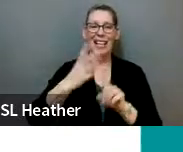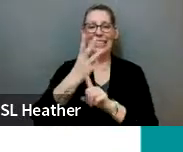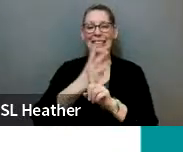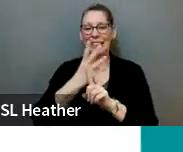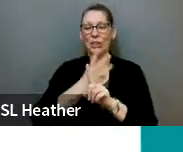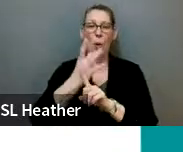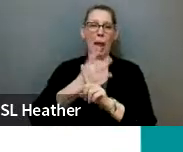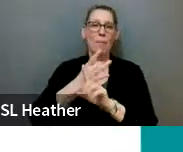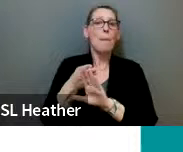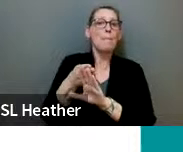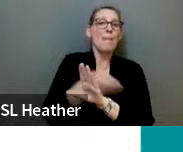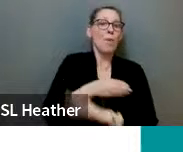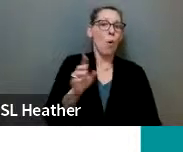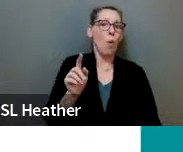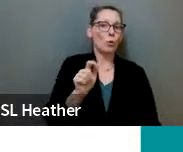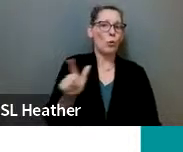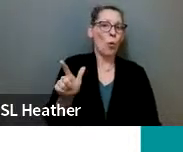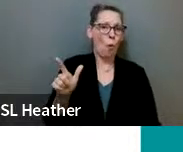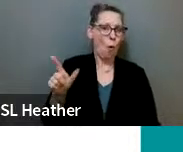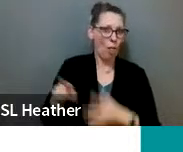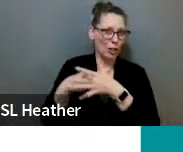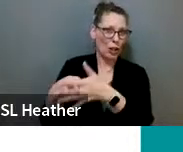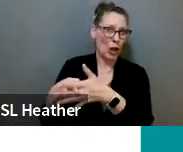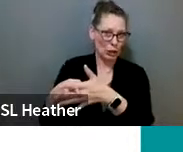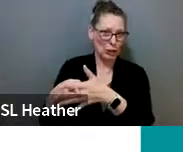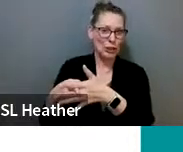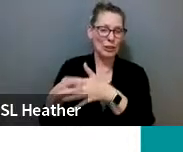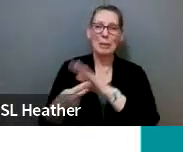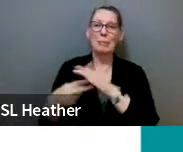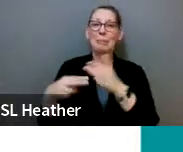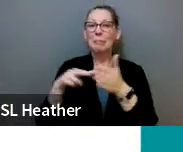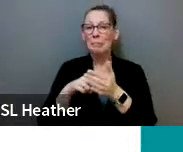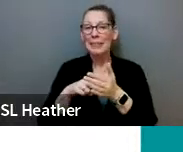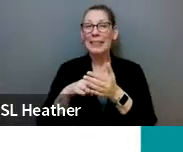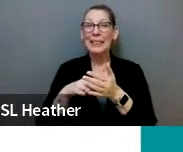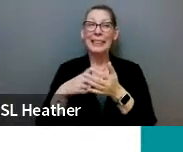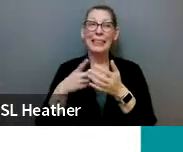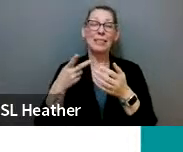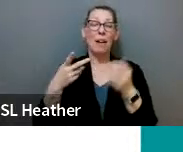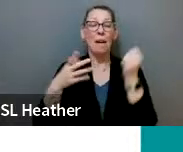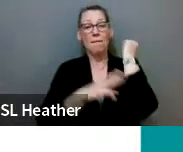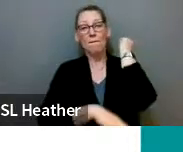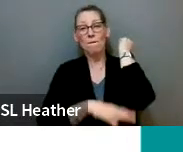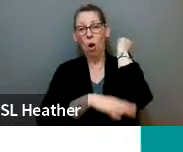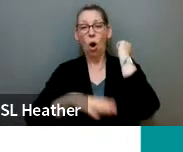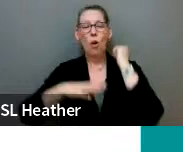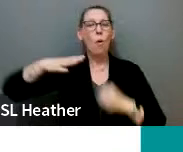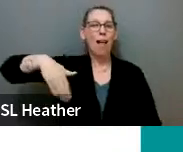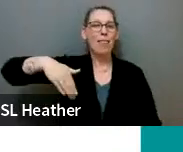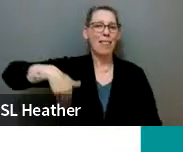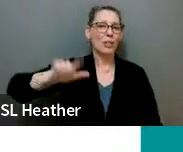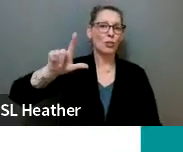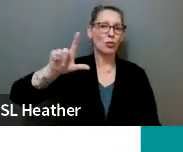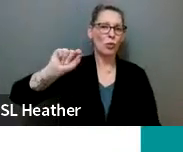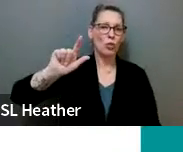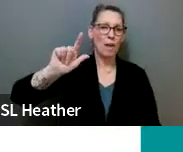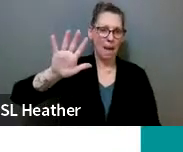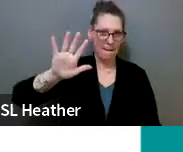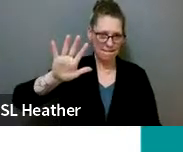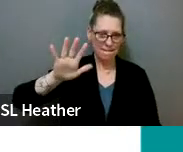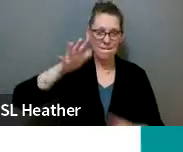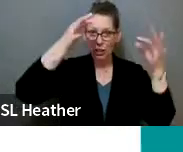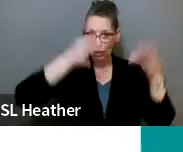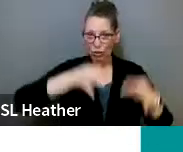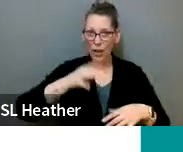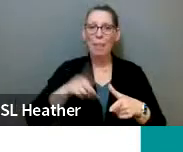tolling begins, which would be in fall to late 2025. That's when those decisions will occur, and then tolling will